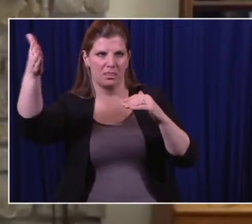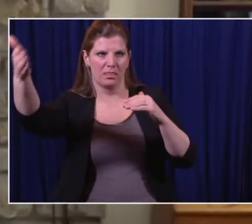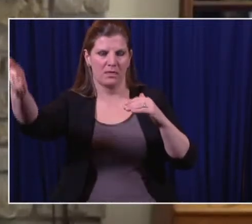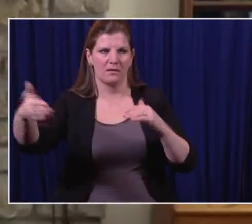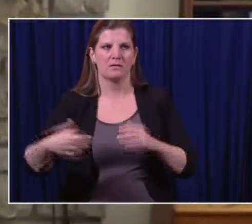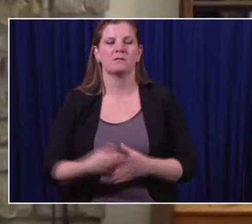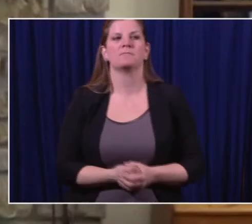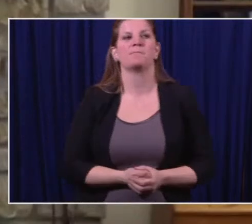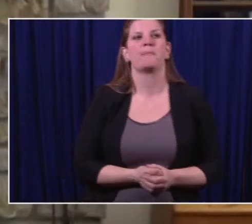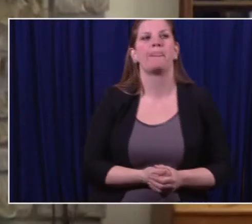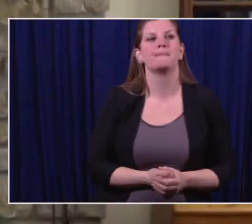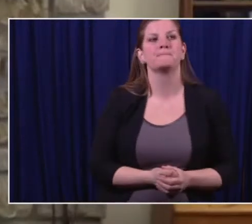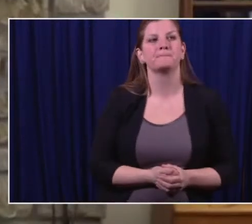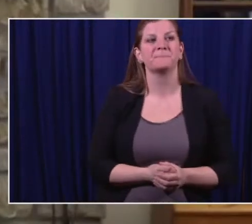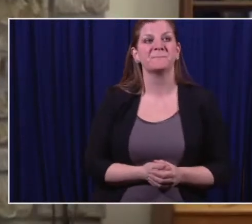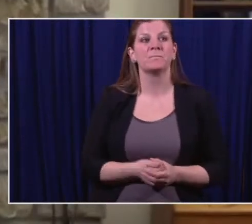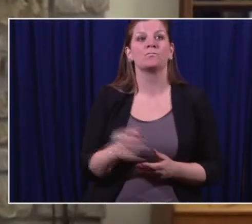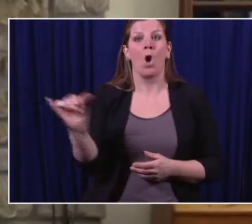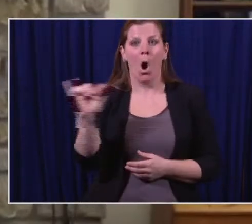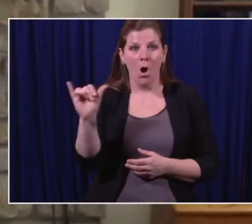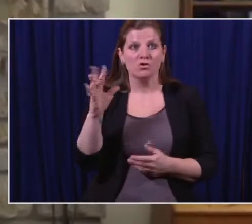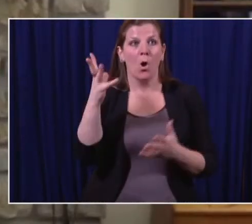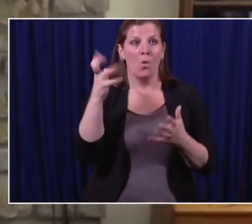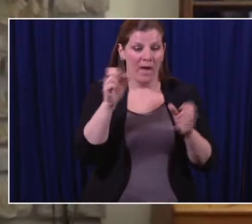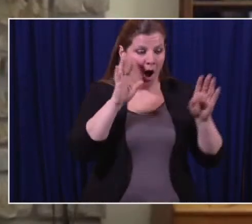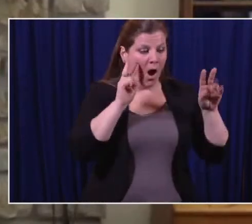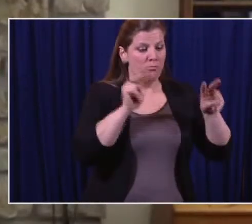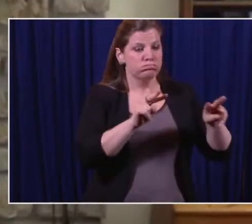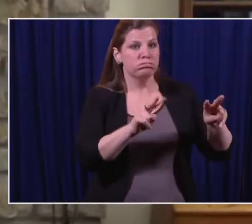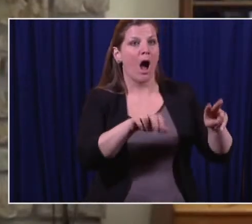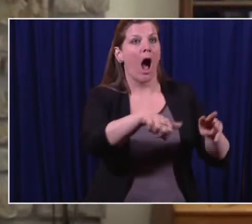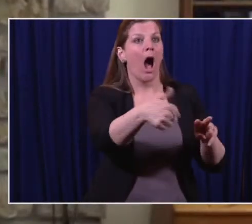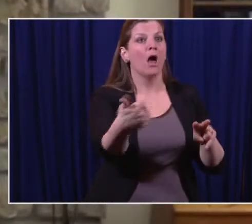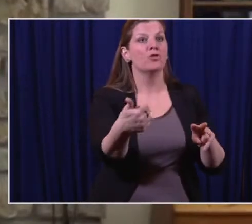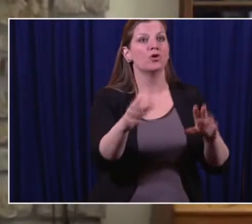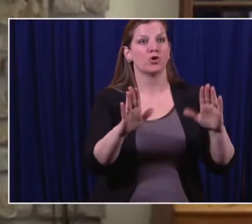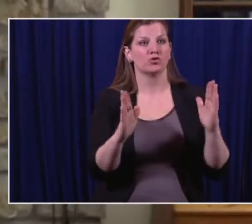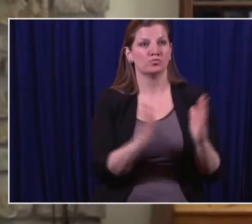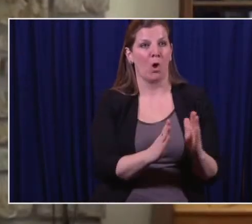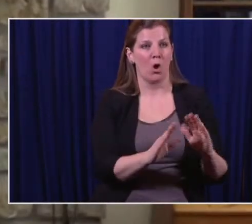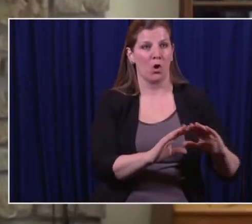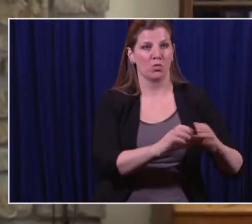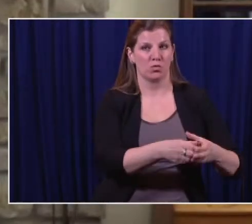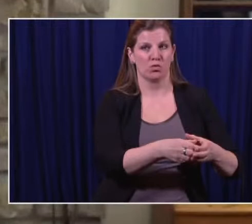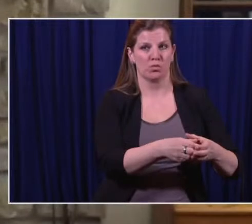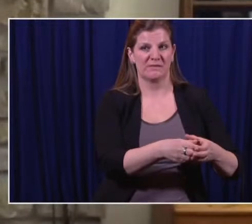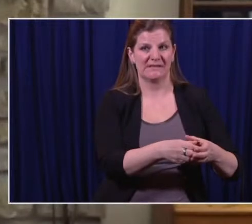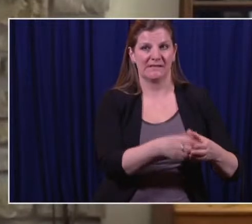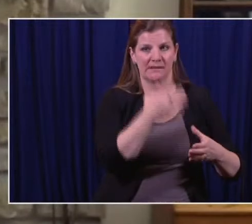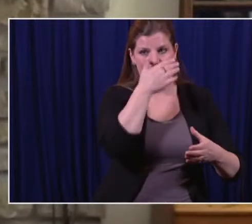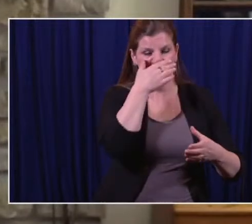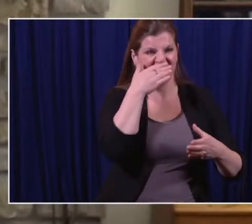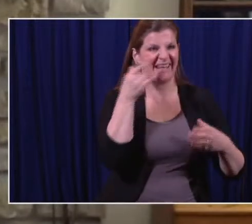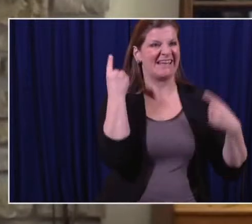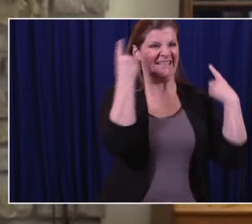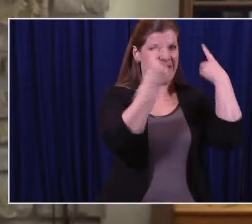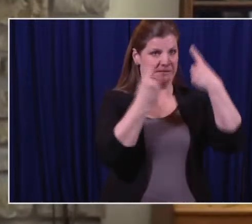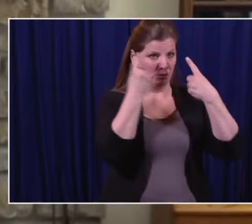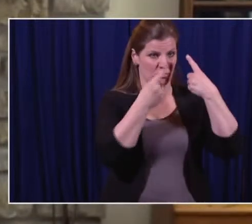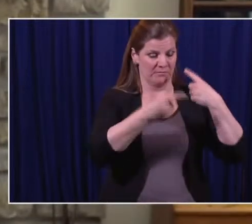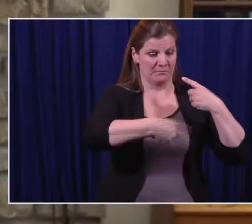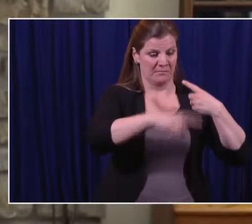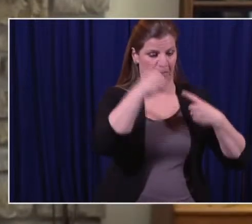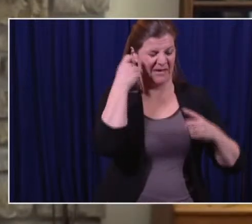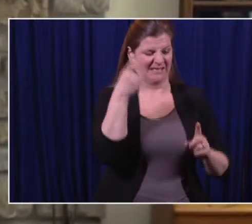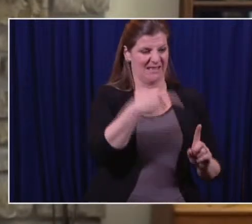looking at small groups that, because of special exposure, we